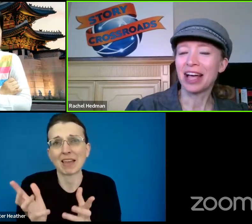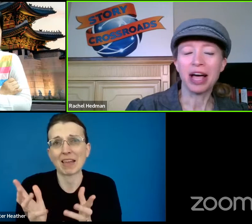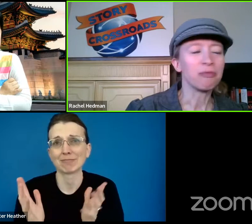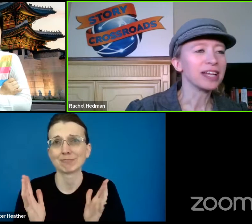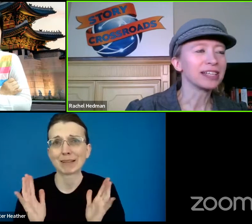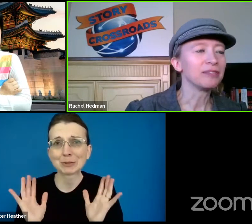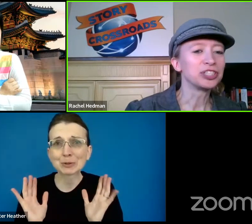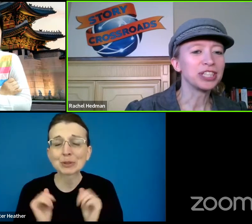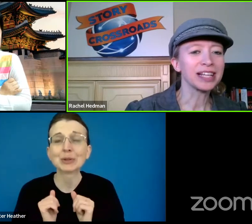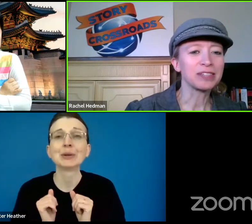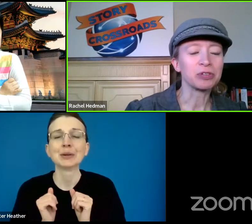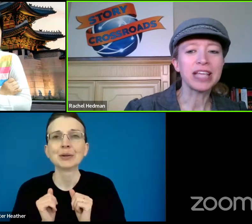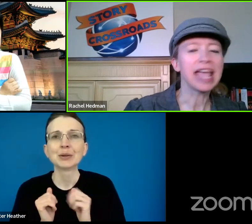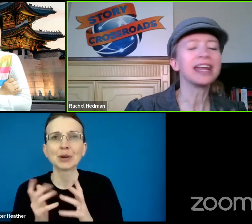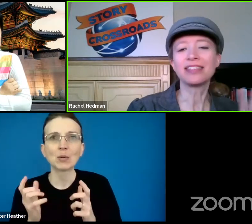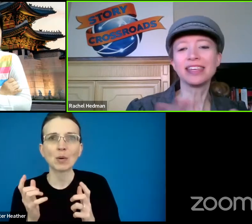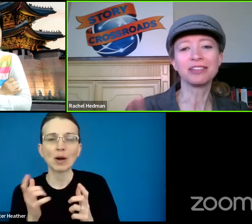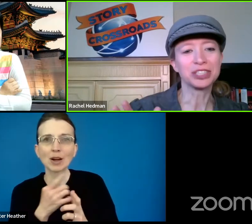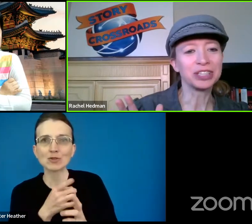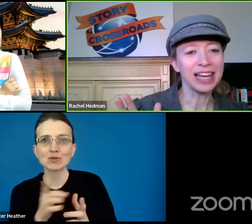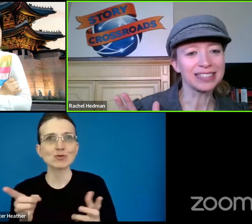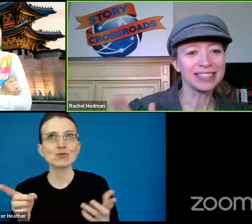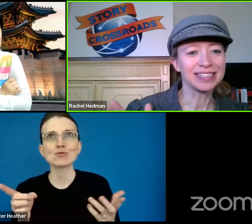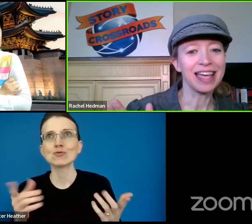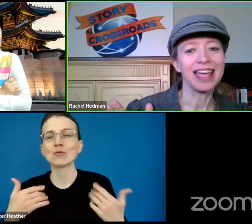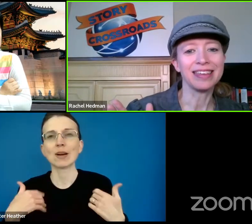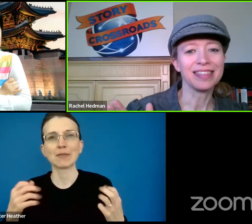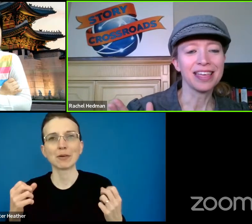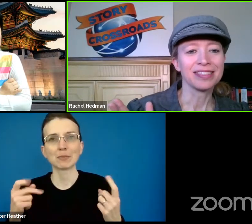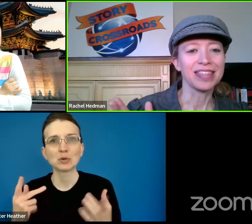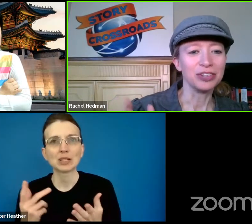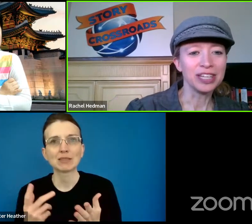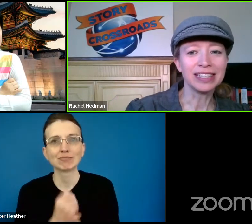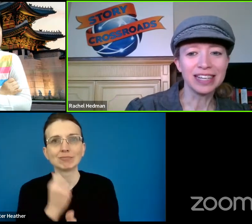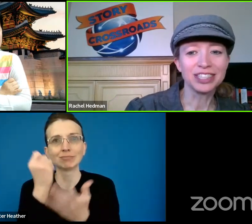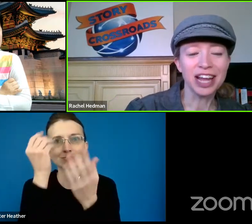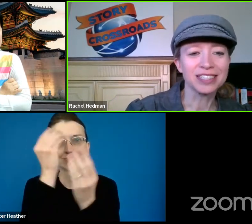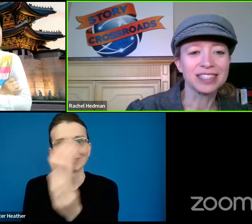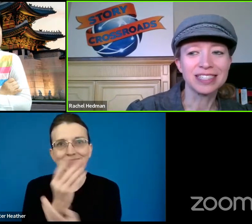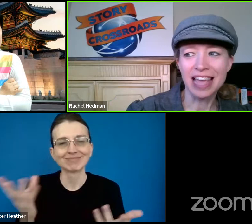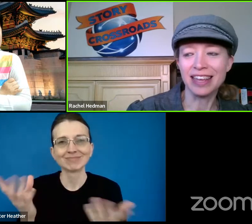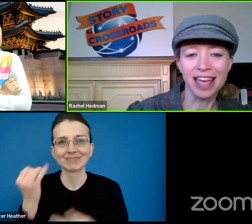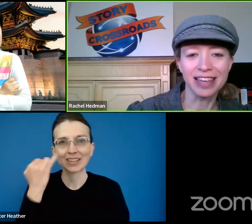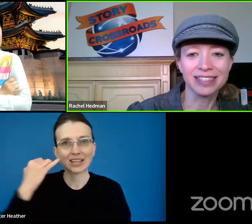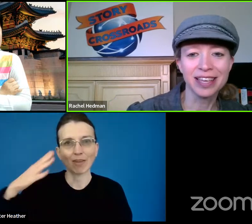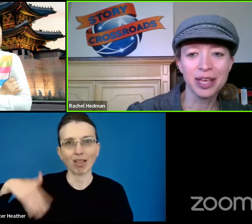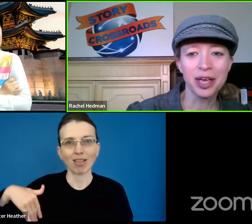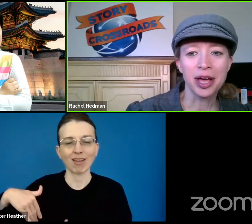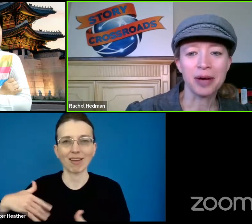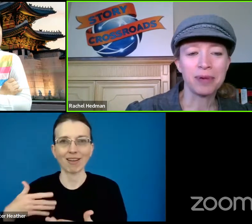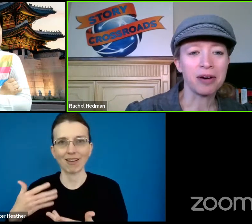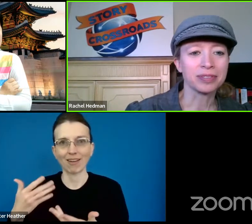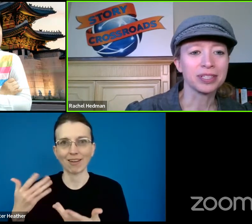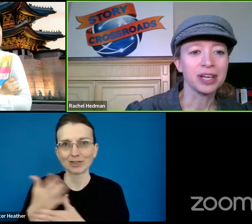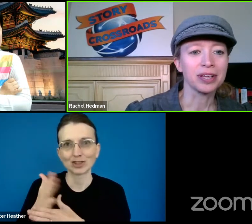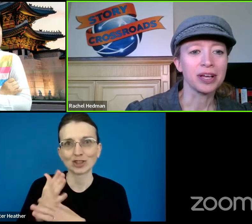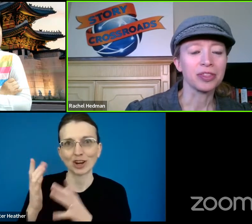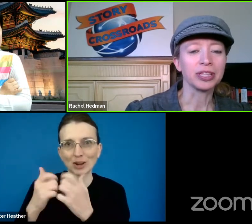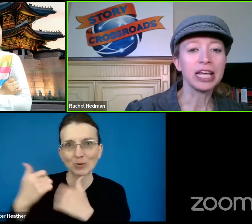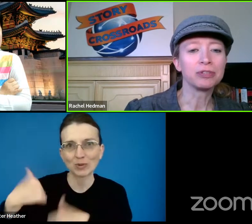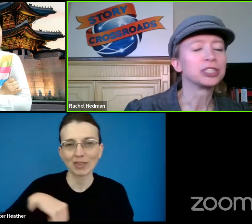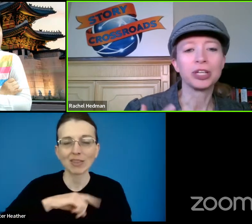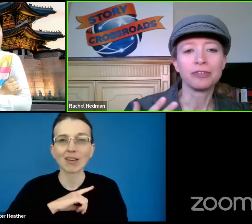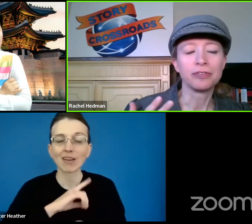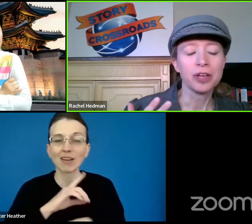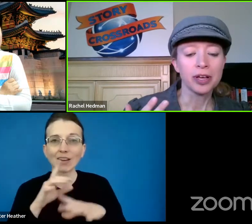guess I want to give you a chance if there's anything else you'd like to say that you didn't get a chance to say yet about